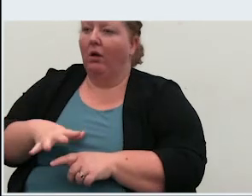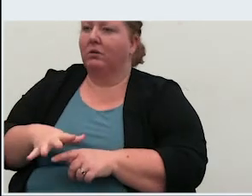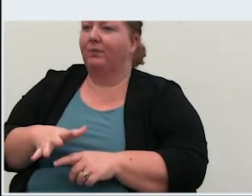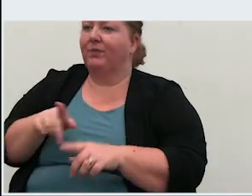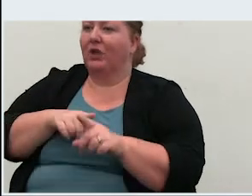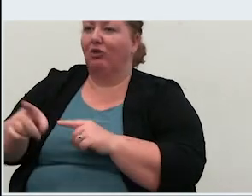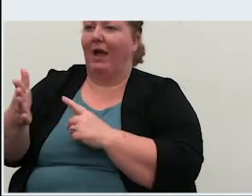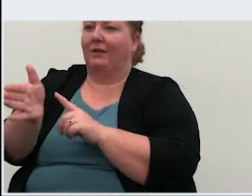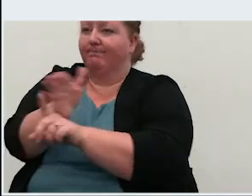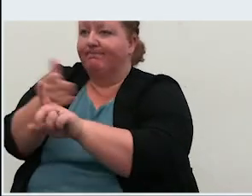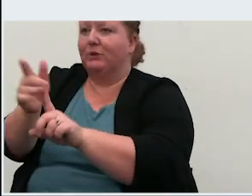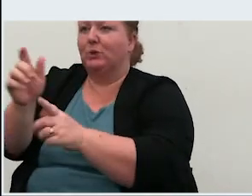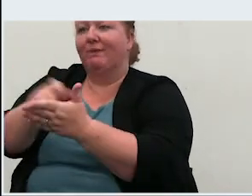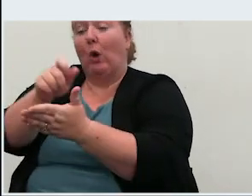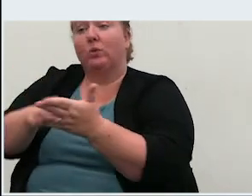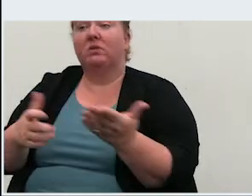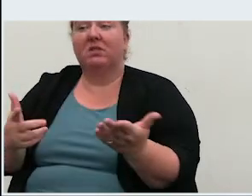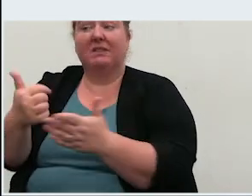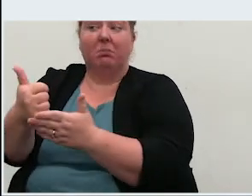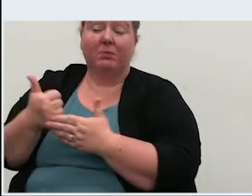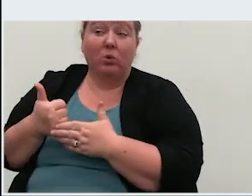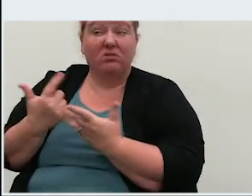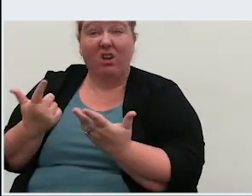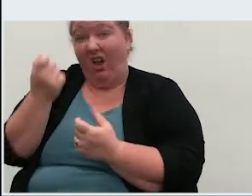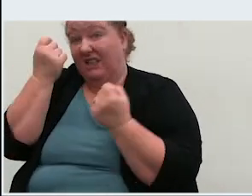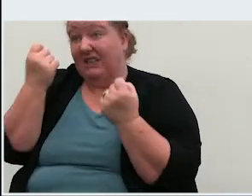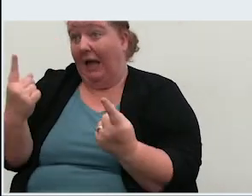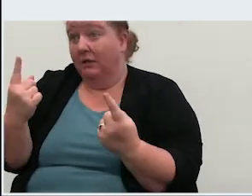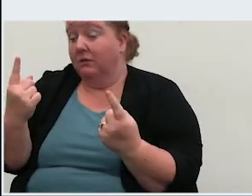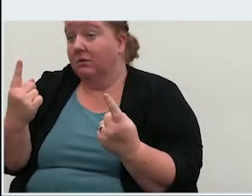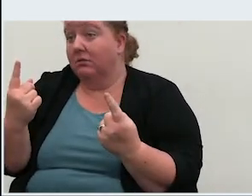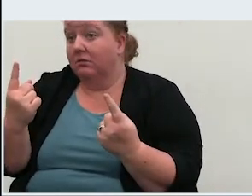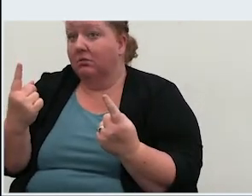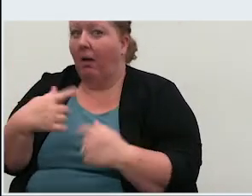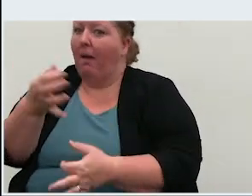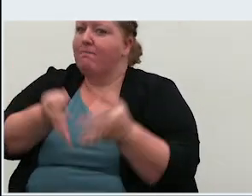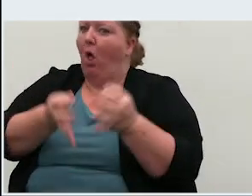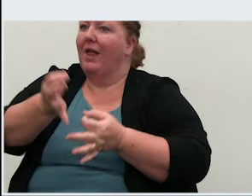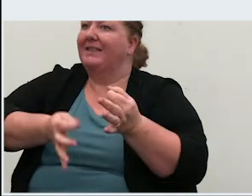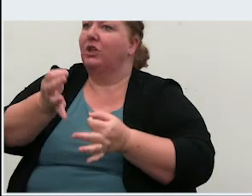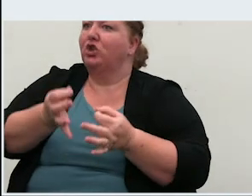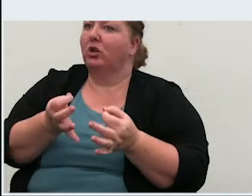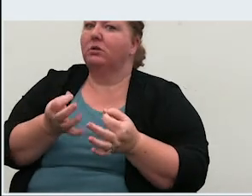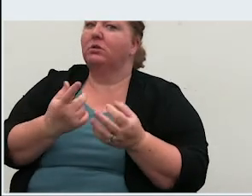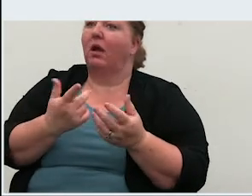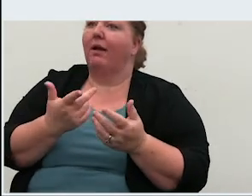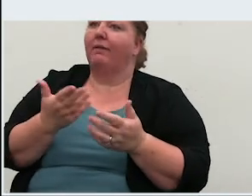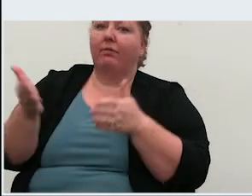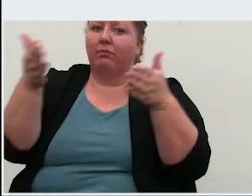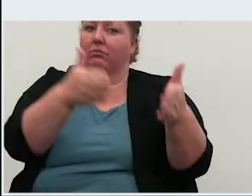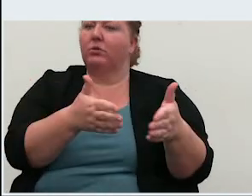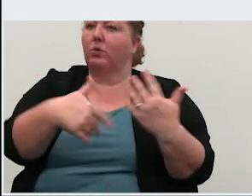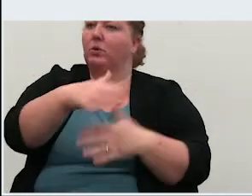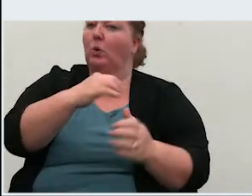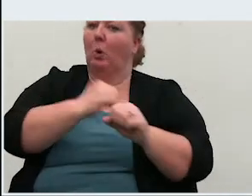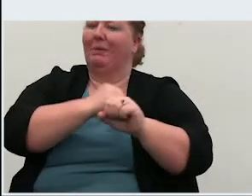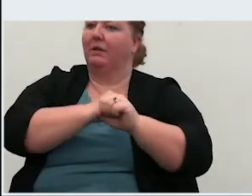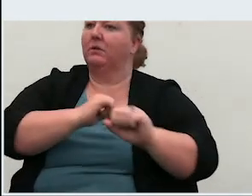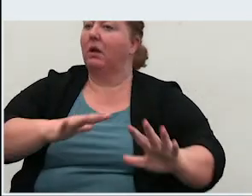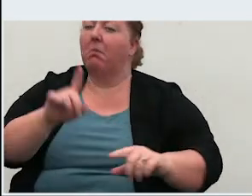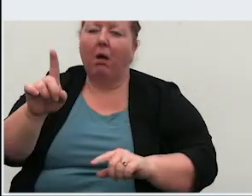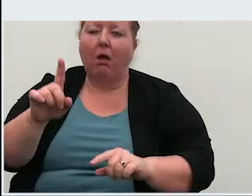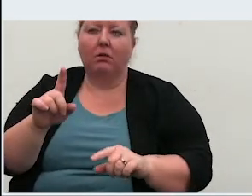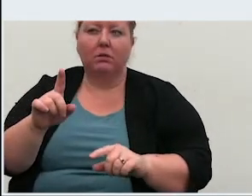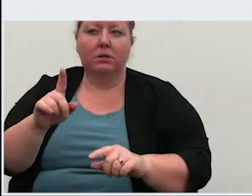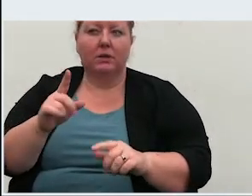to vote for you and support you. So I think it's entirely understandable that politicians have gone to social media. But nevertheless, I think